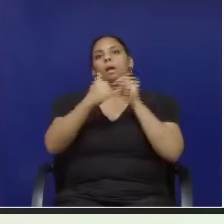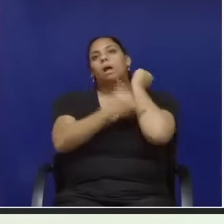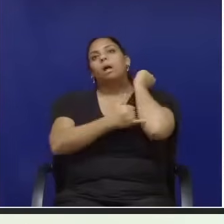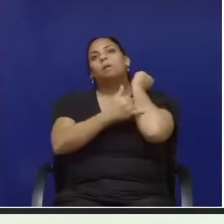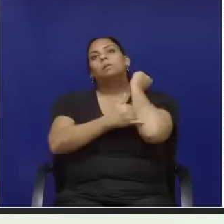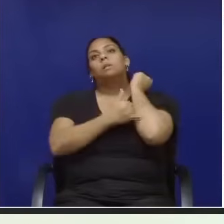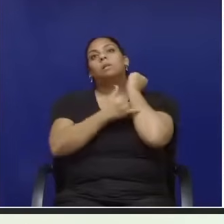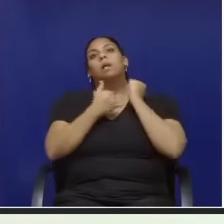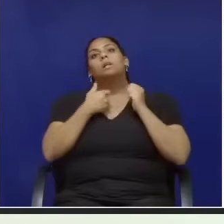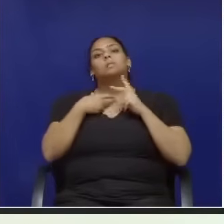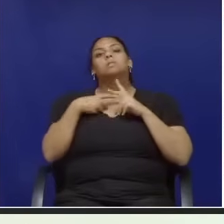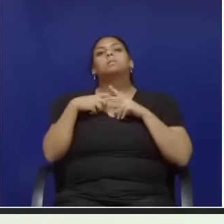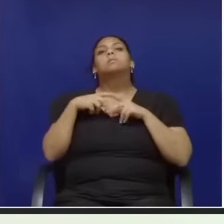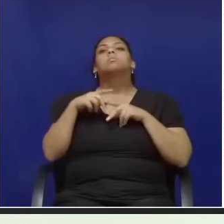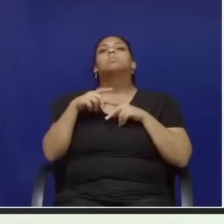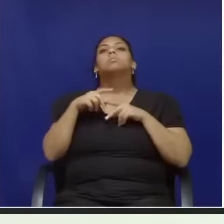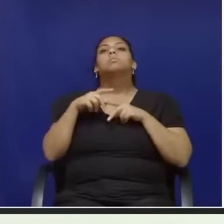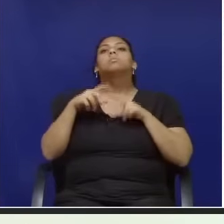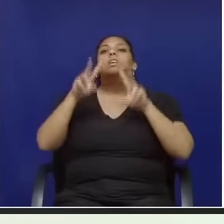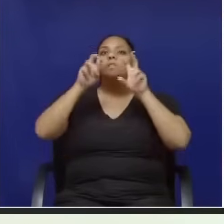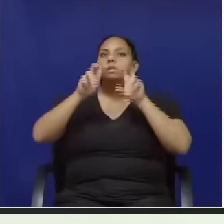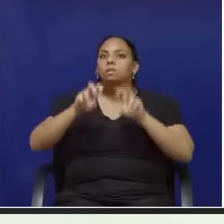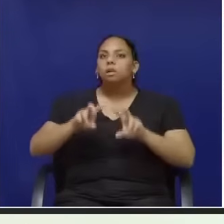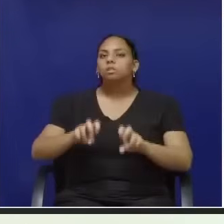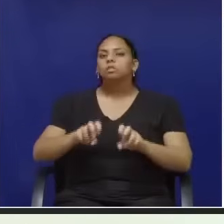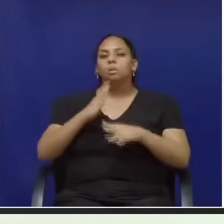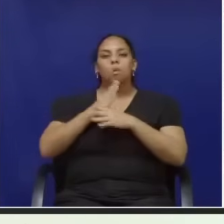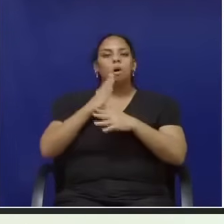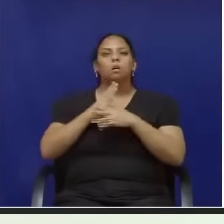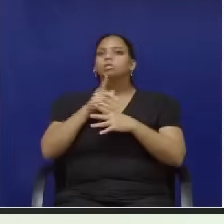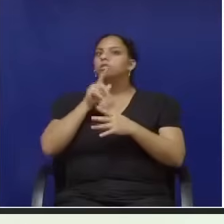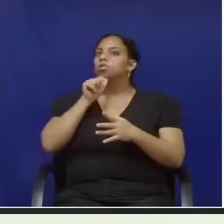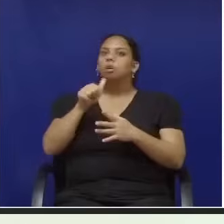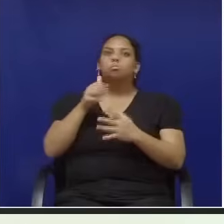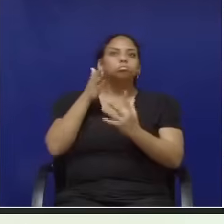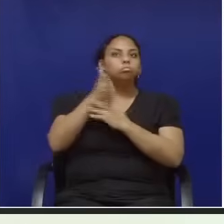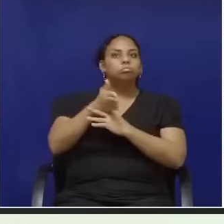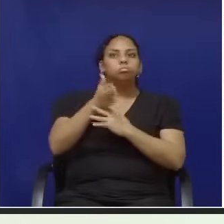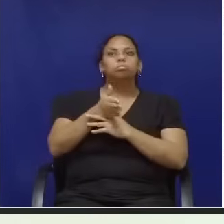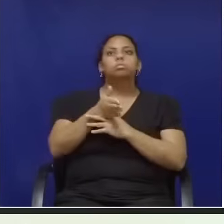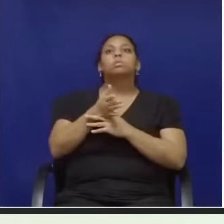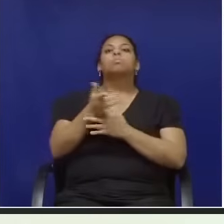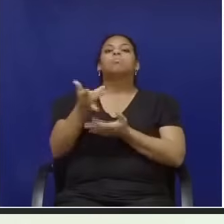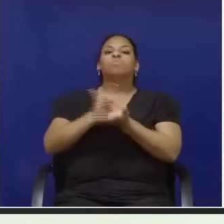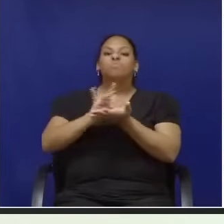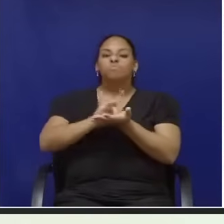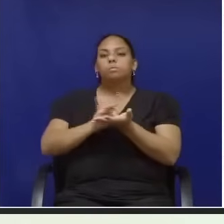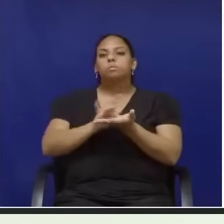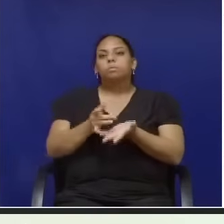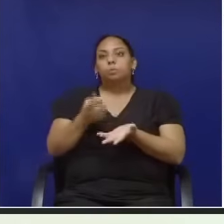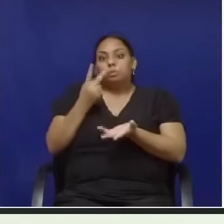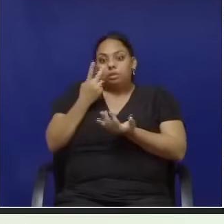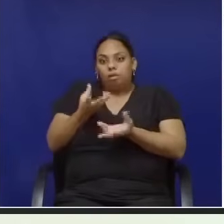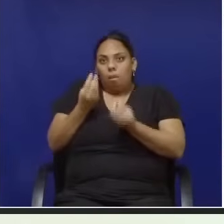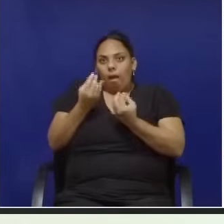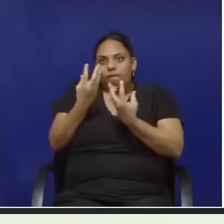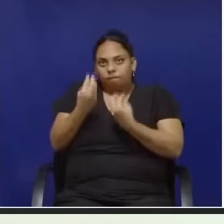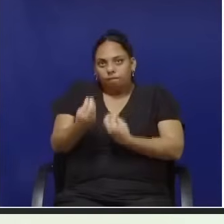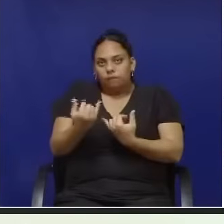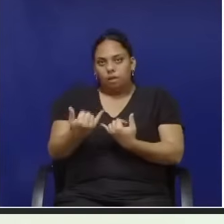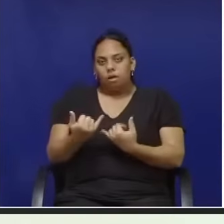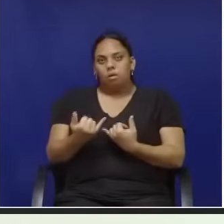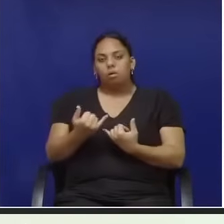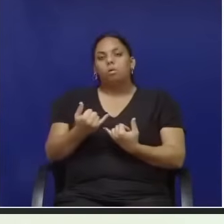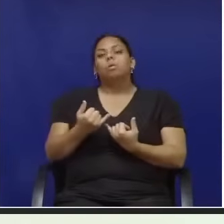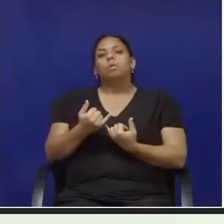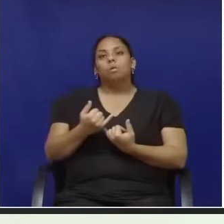that investigation work is not disrupted by the situation we find ourselves in. Policing is taking